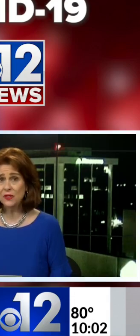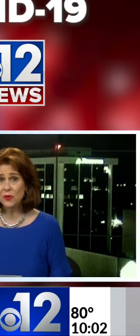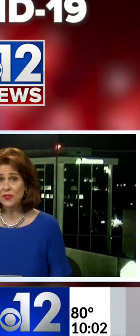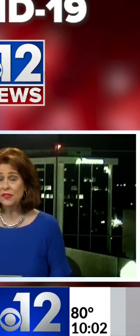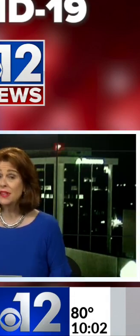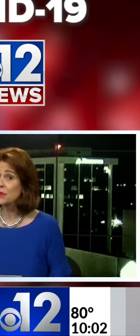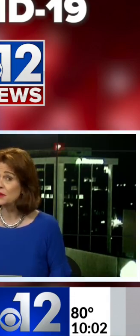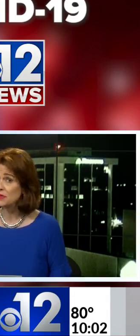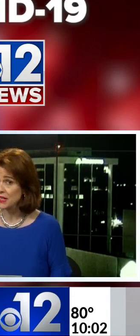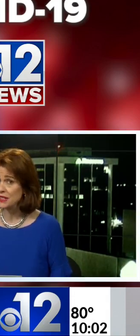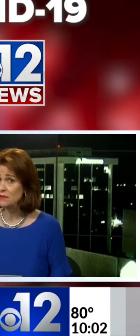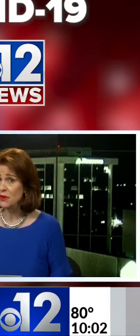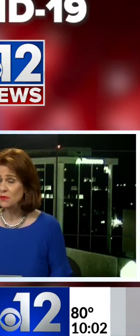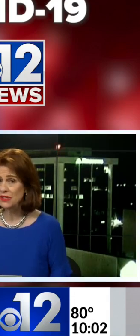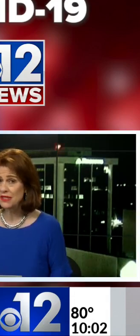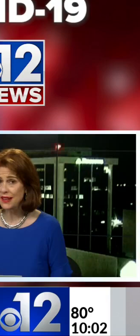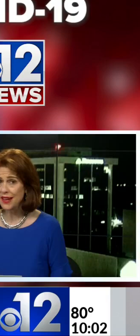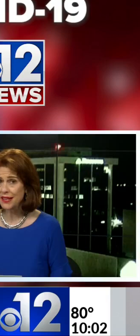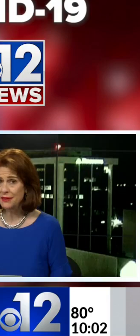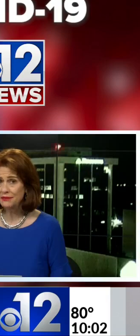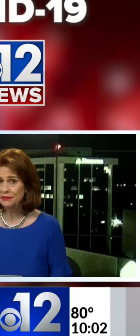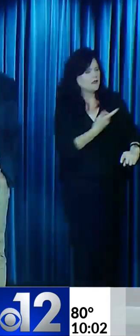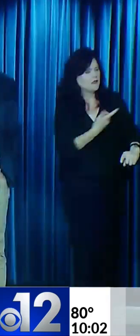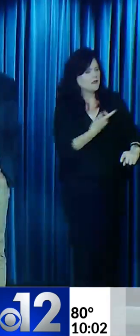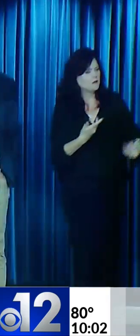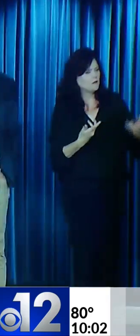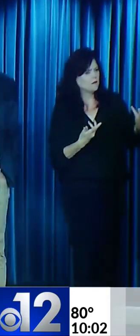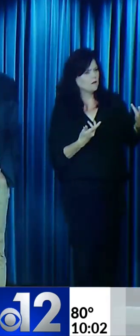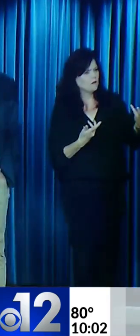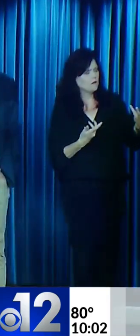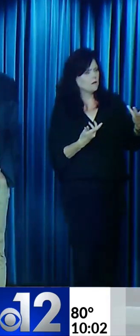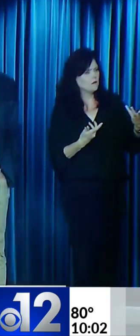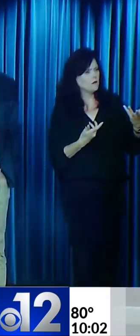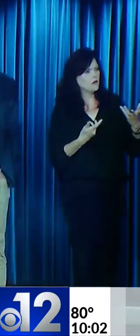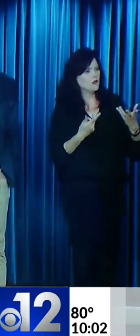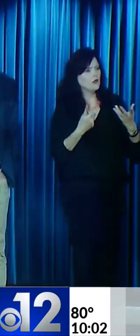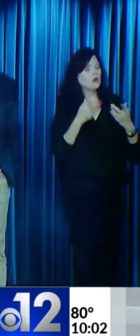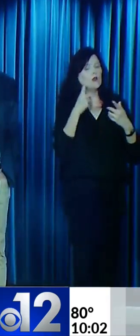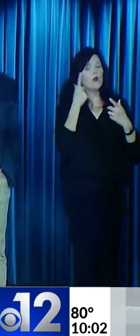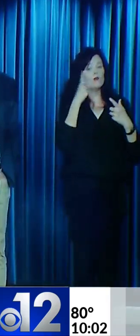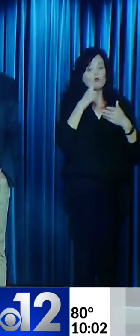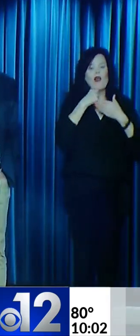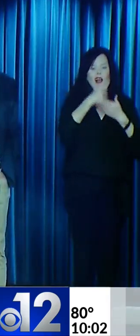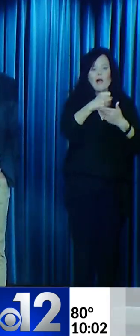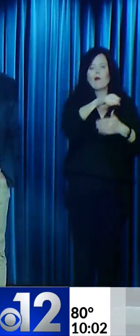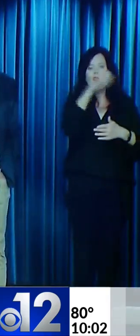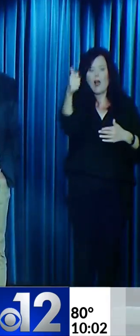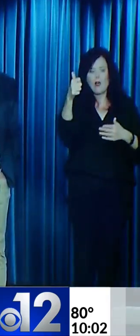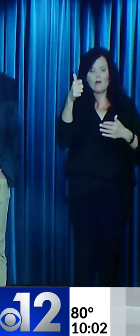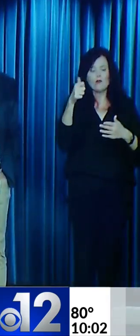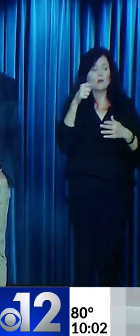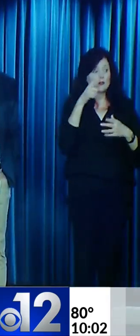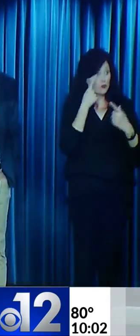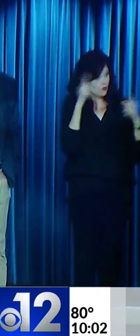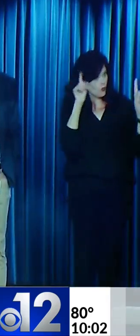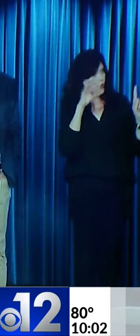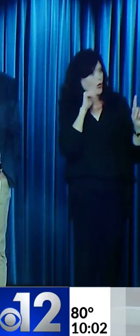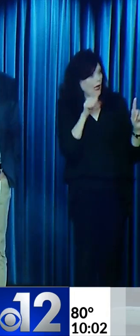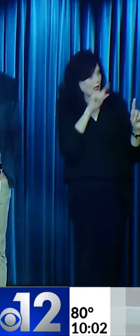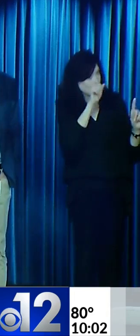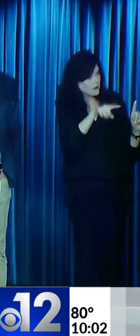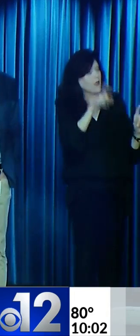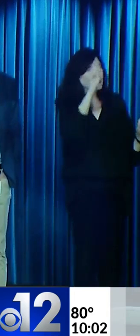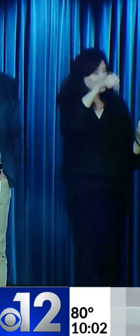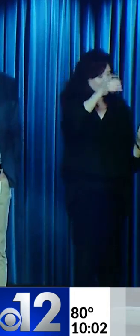joins us with some of those heated moments. Anna? Governor Tate Reeves was on the defense as he was questioned on the state's